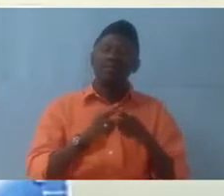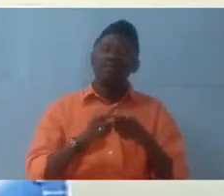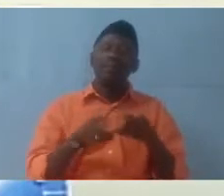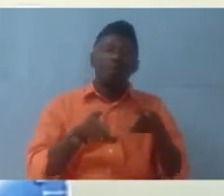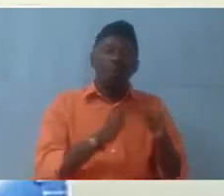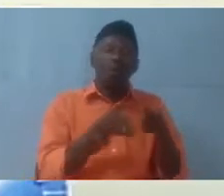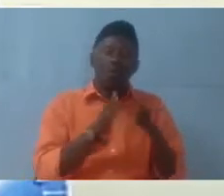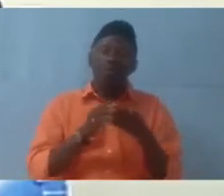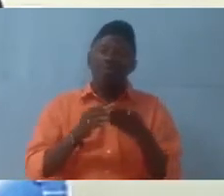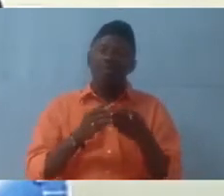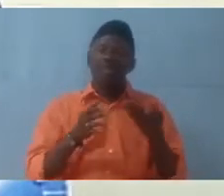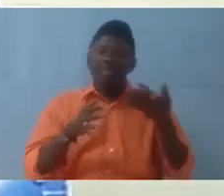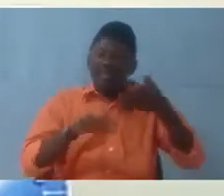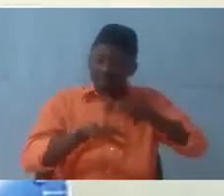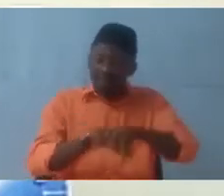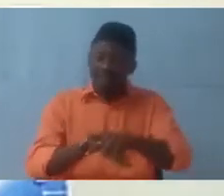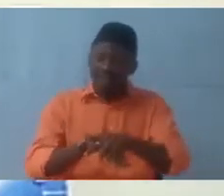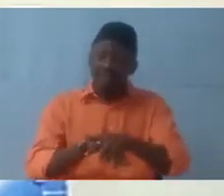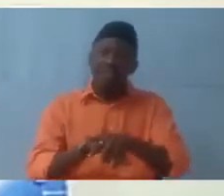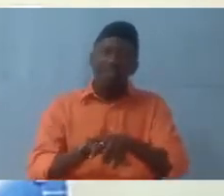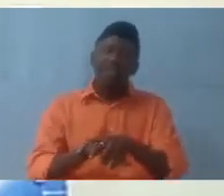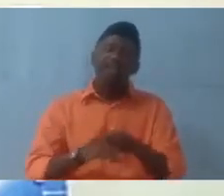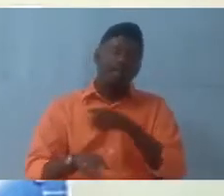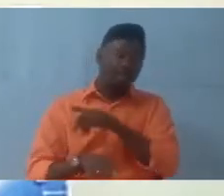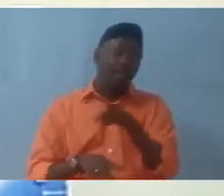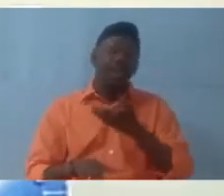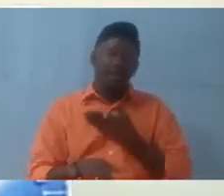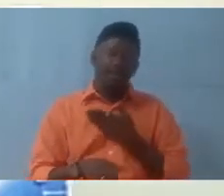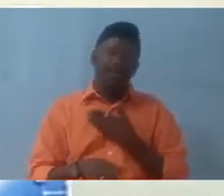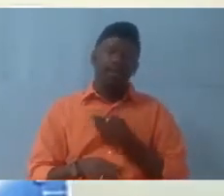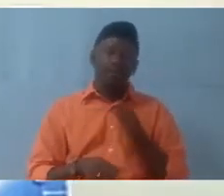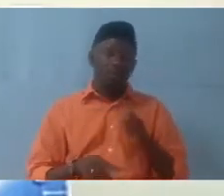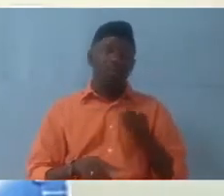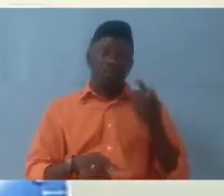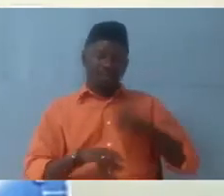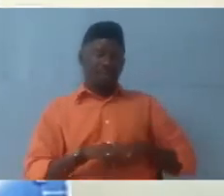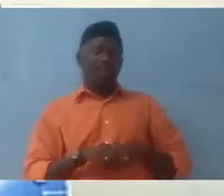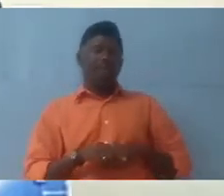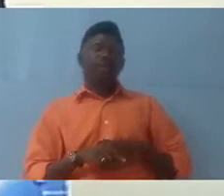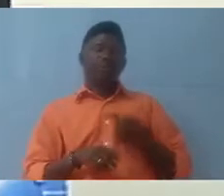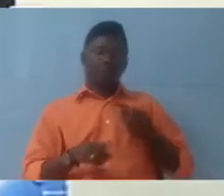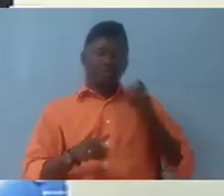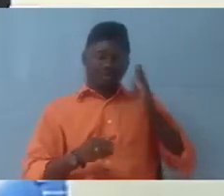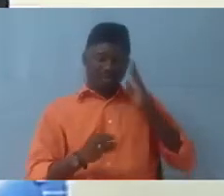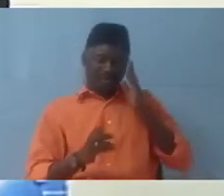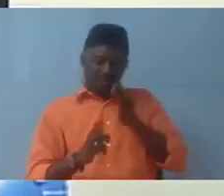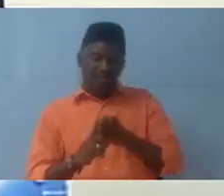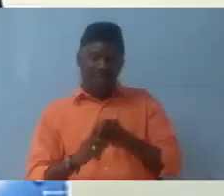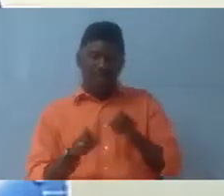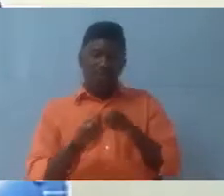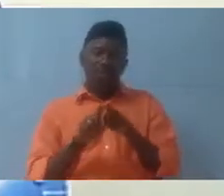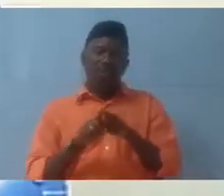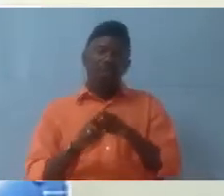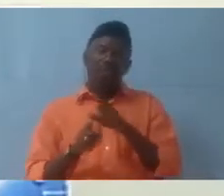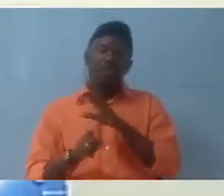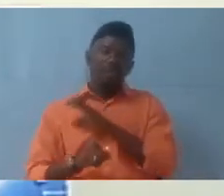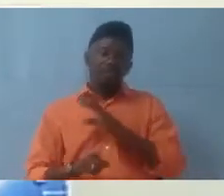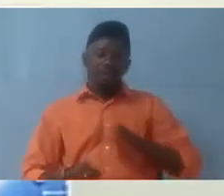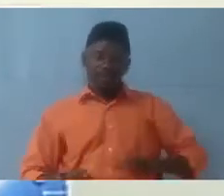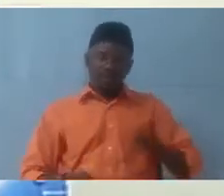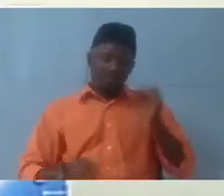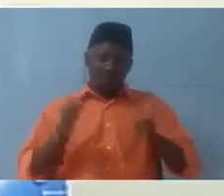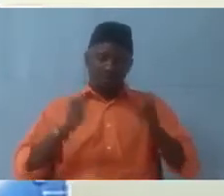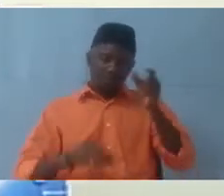So this, at that point in time, I was dealing directly with the Chief Justice. So things that are of government interest, to him at the time, knowing